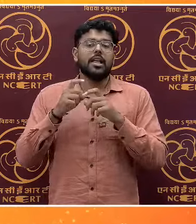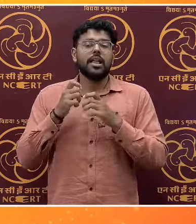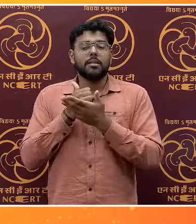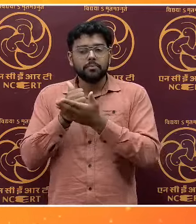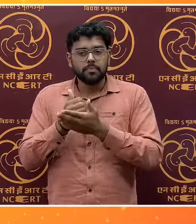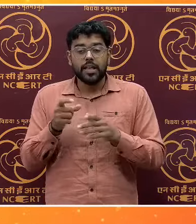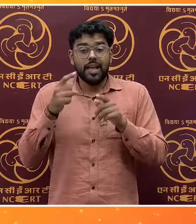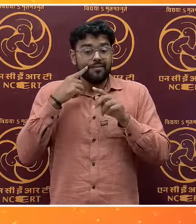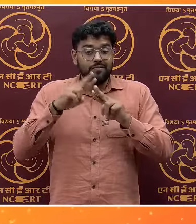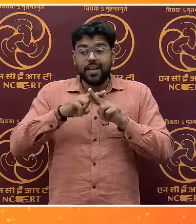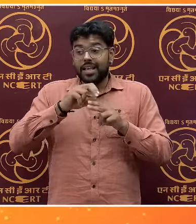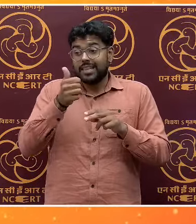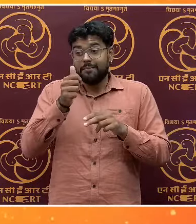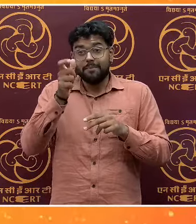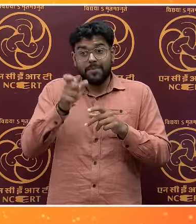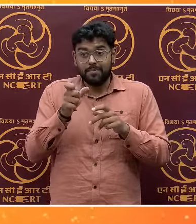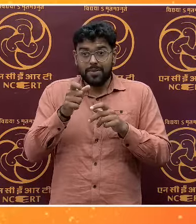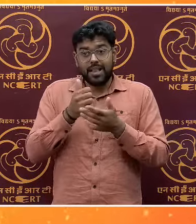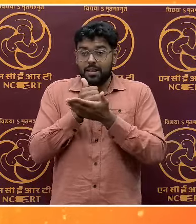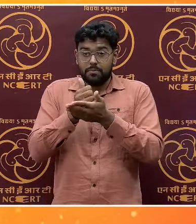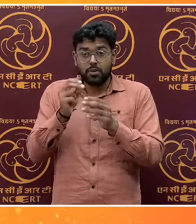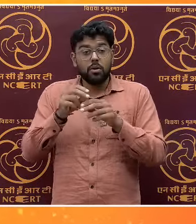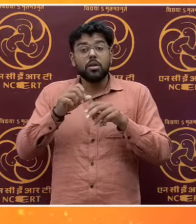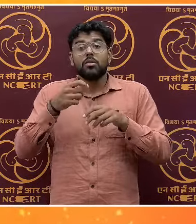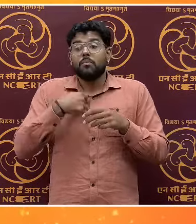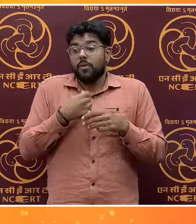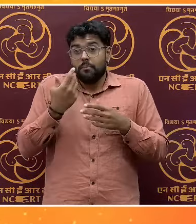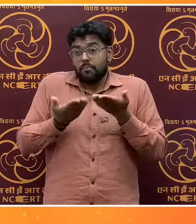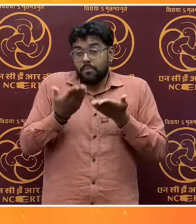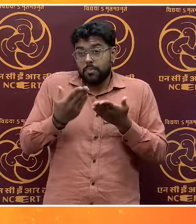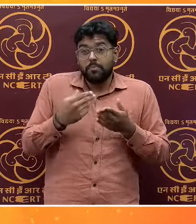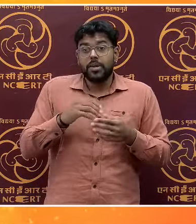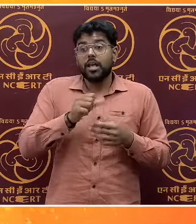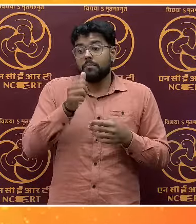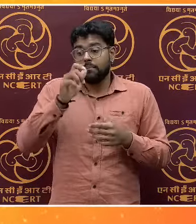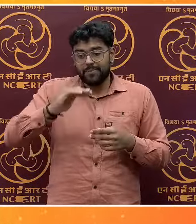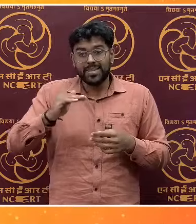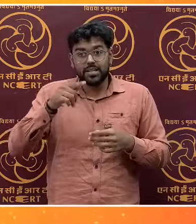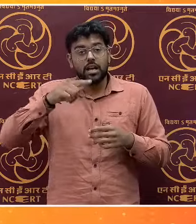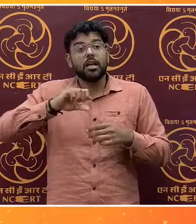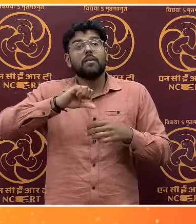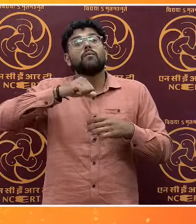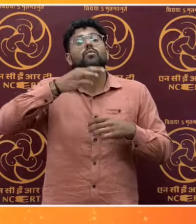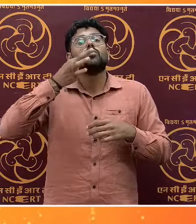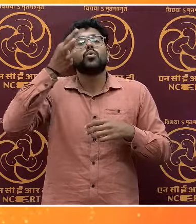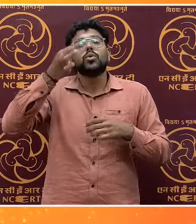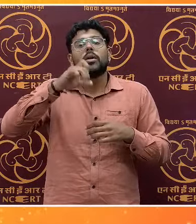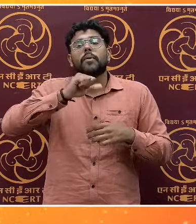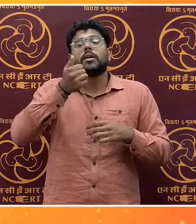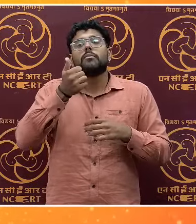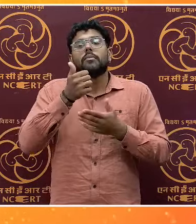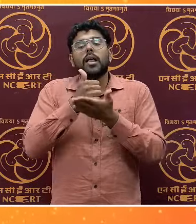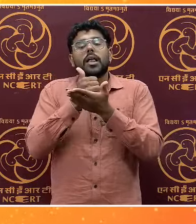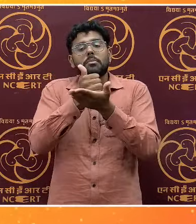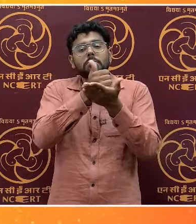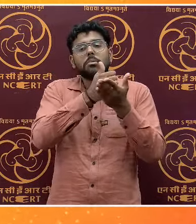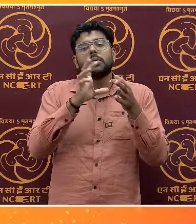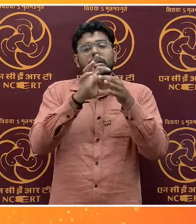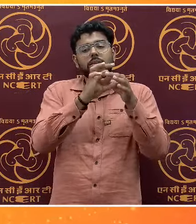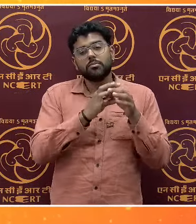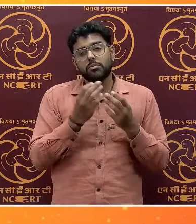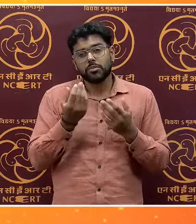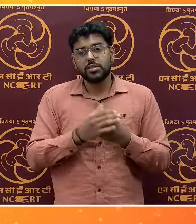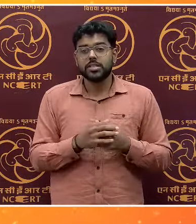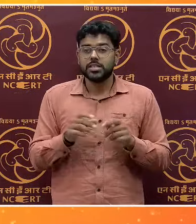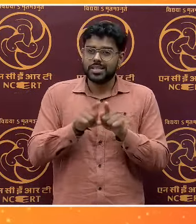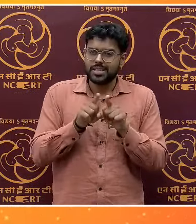because no kid will stay with their parents for lifelong. Absolutely. Like, And that's why the title is so apt. Somebody's mother. It could be